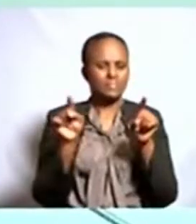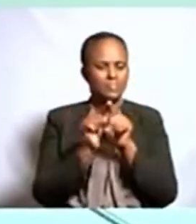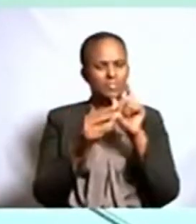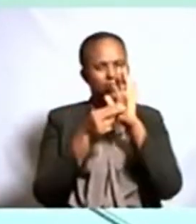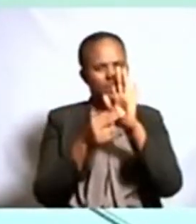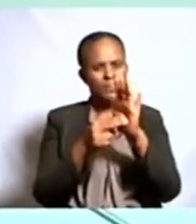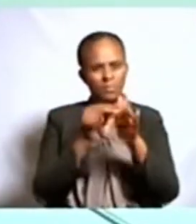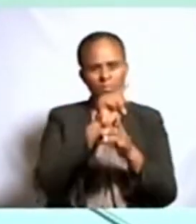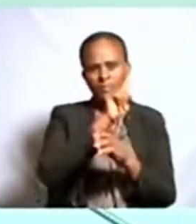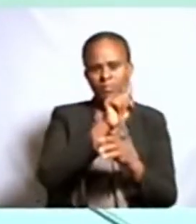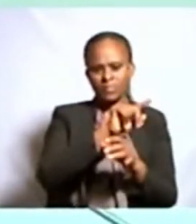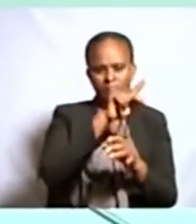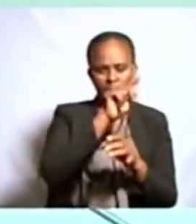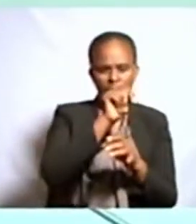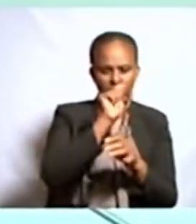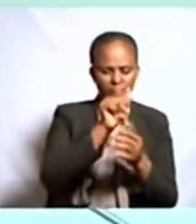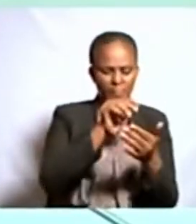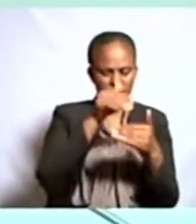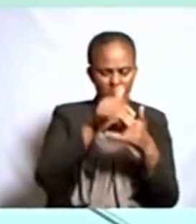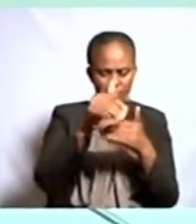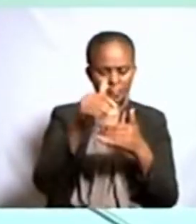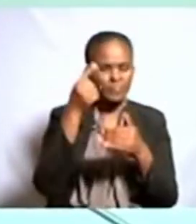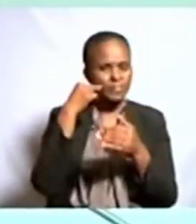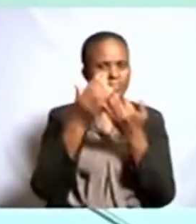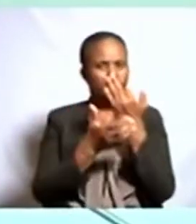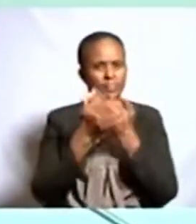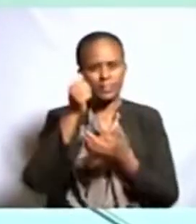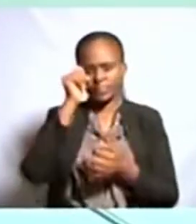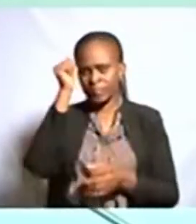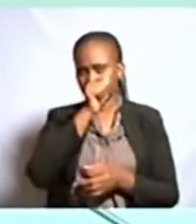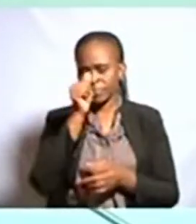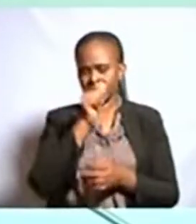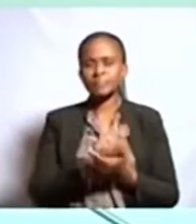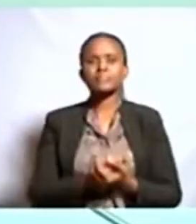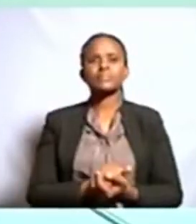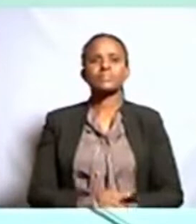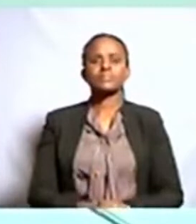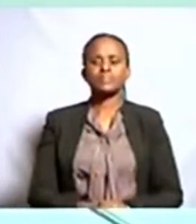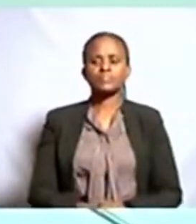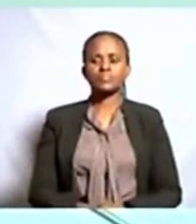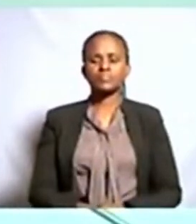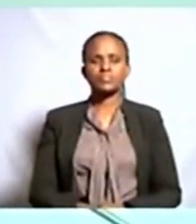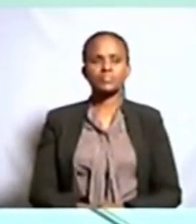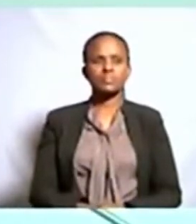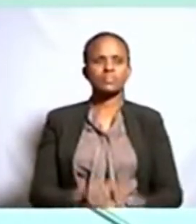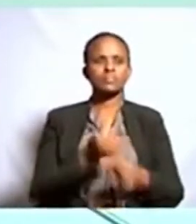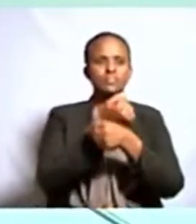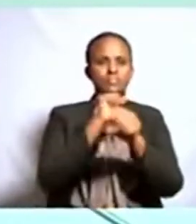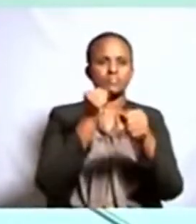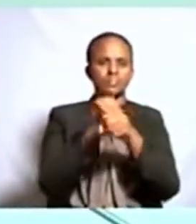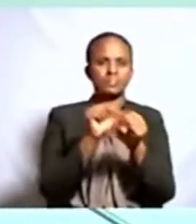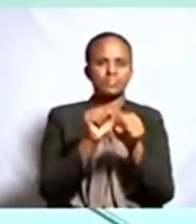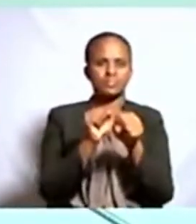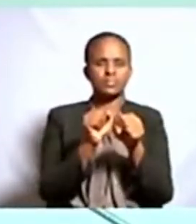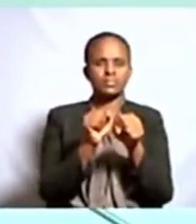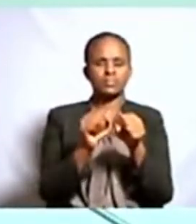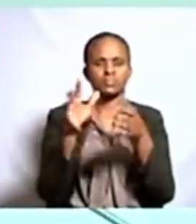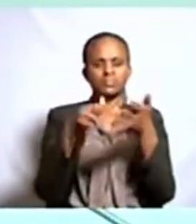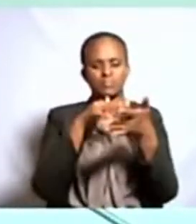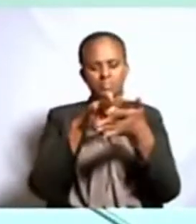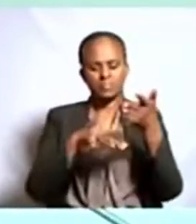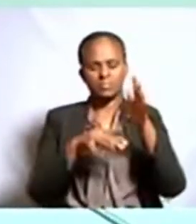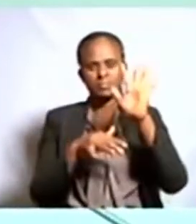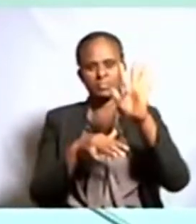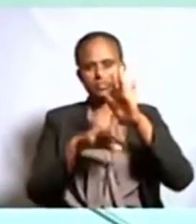on ZPPA registration form printout for Afrifin. Afrifin Solutions, see table 5